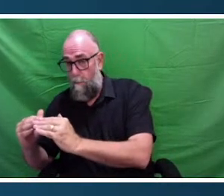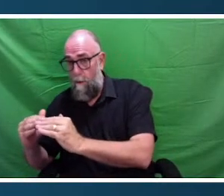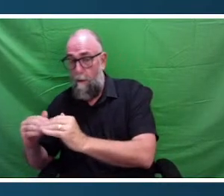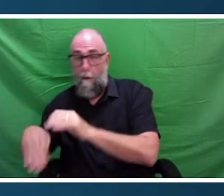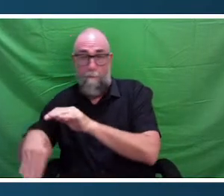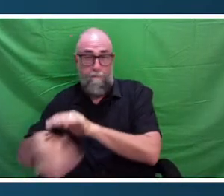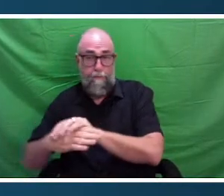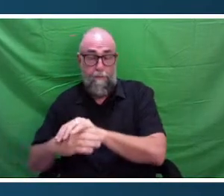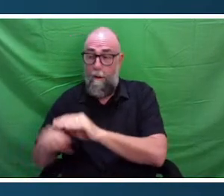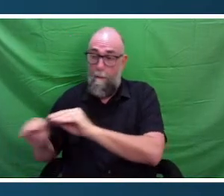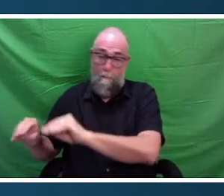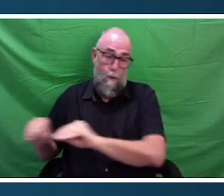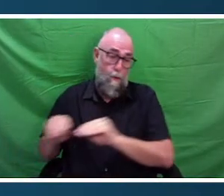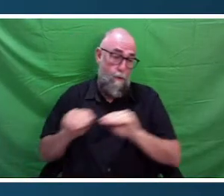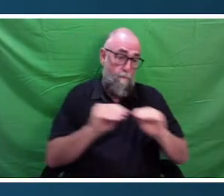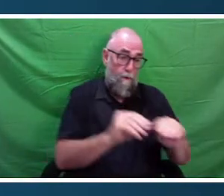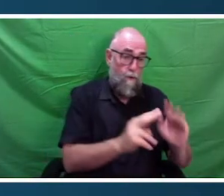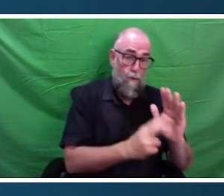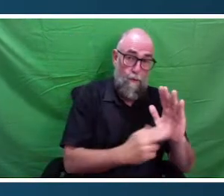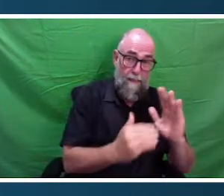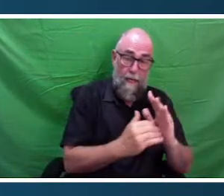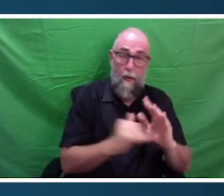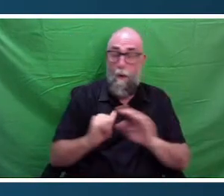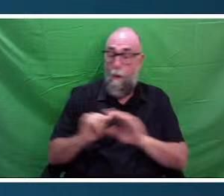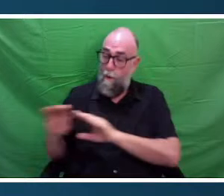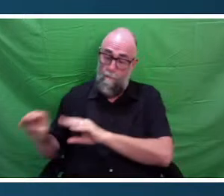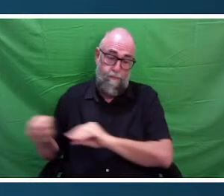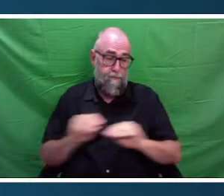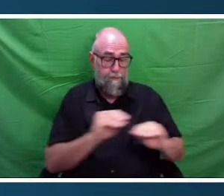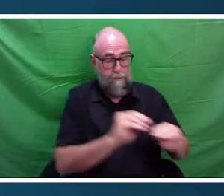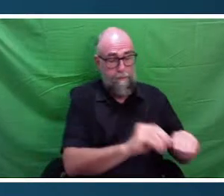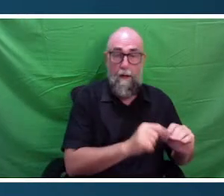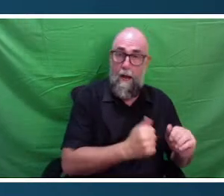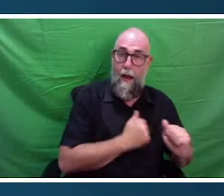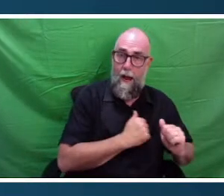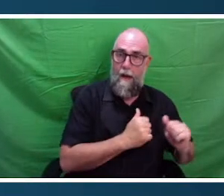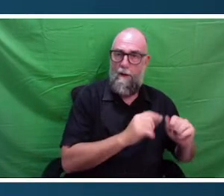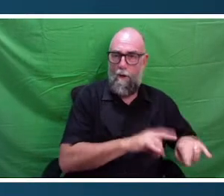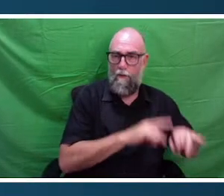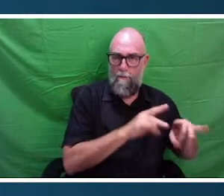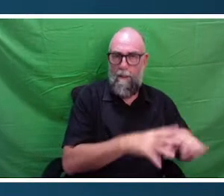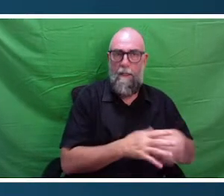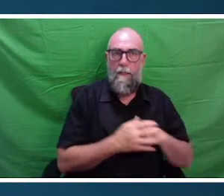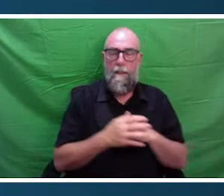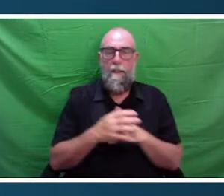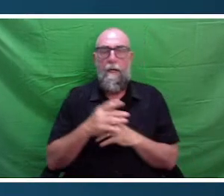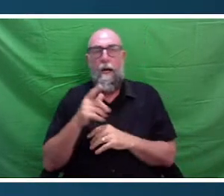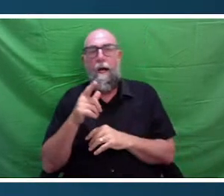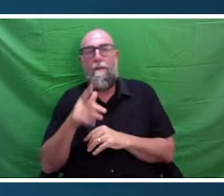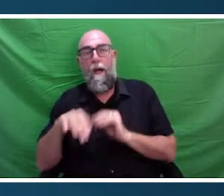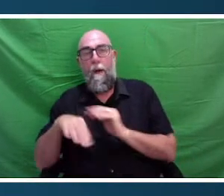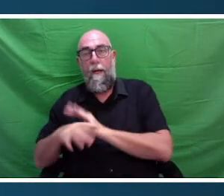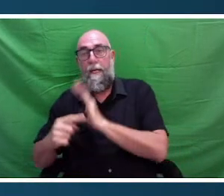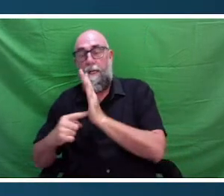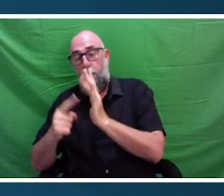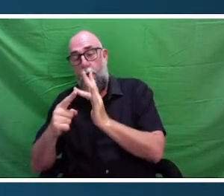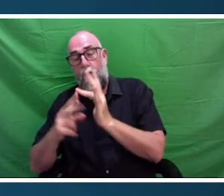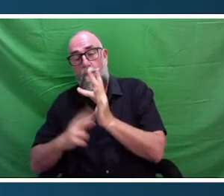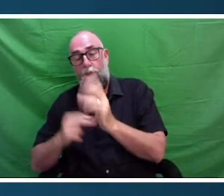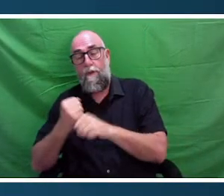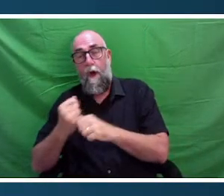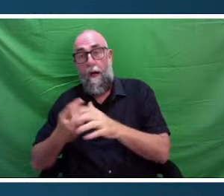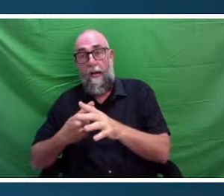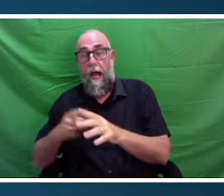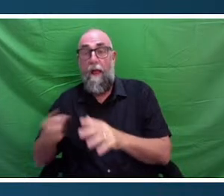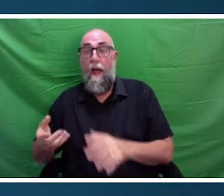here and in New Zealand. So for Tonga, for example, it's around three to four fold increases in what you would earn back home. But for